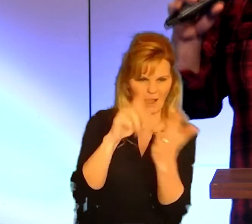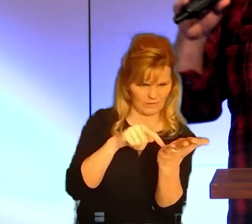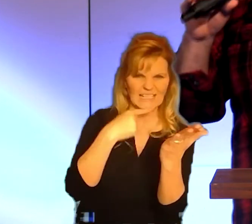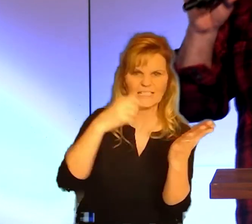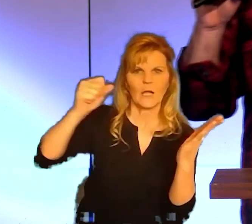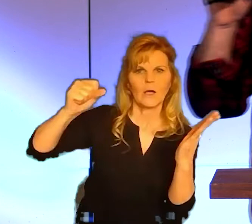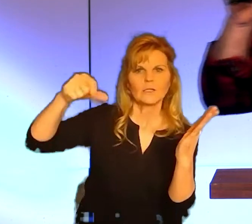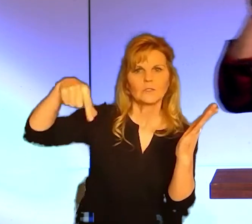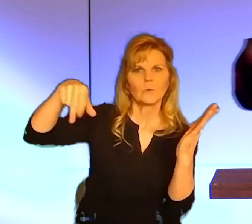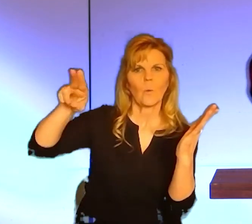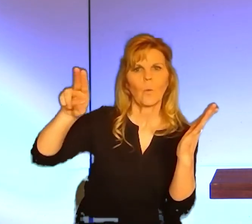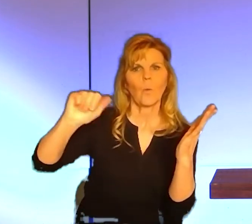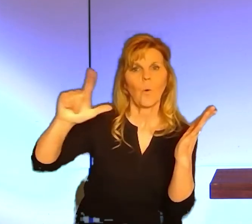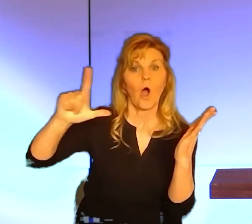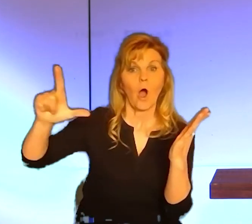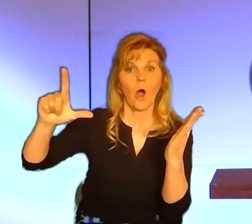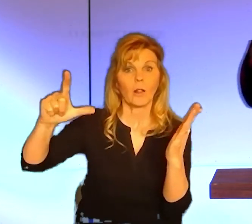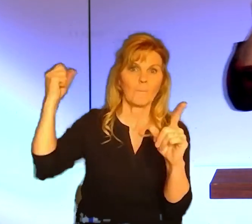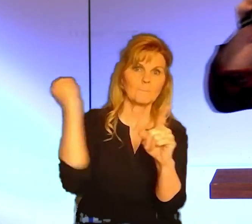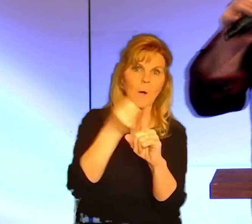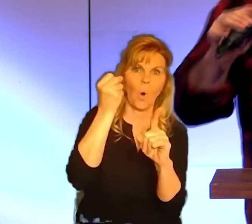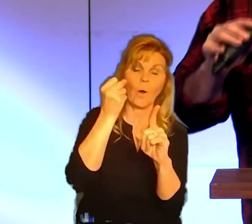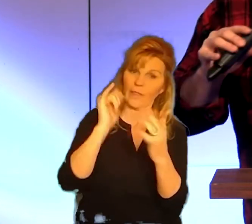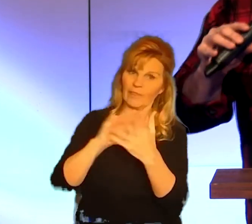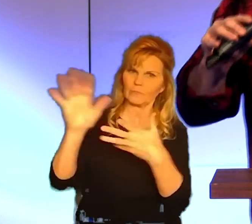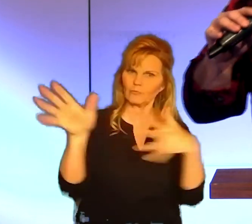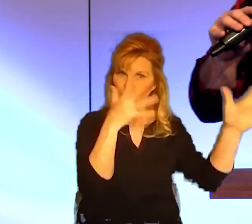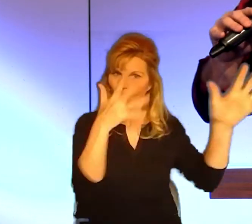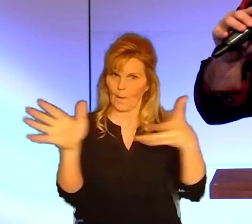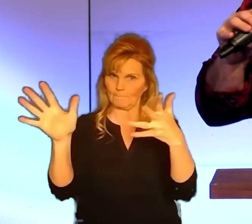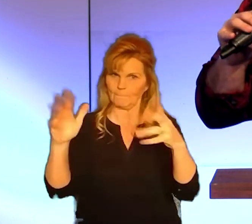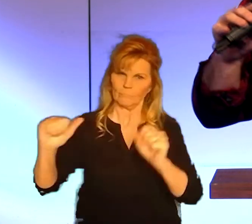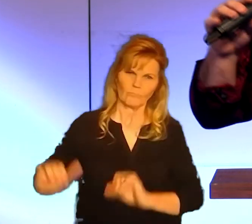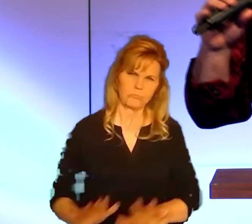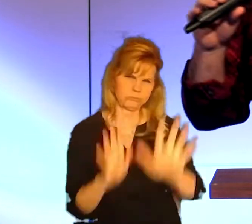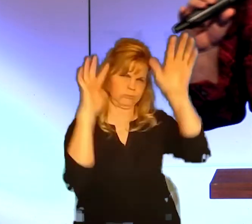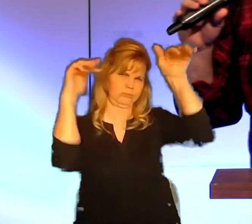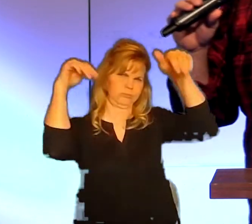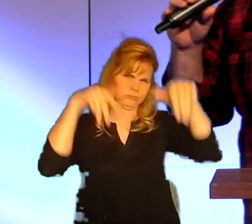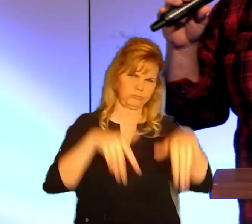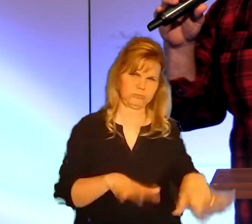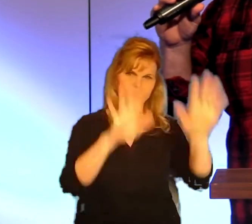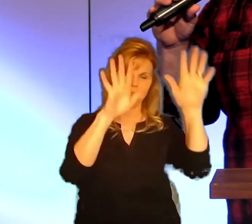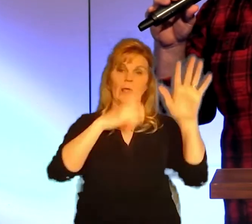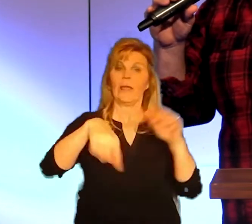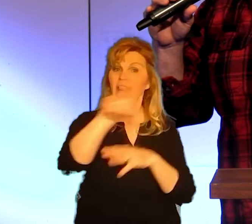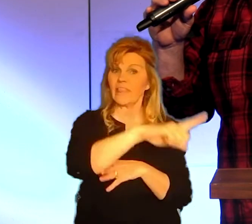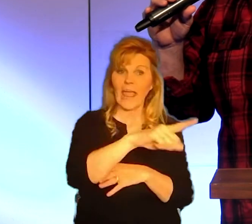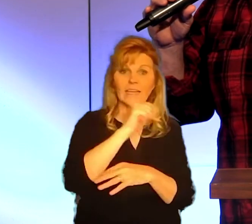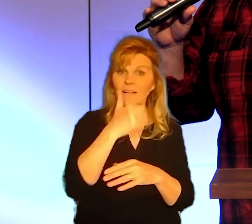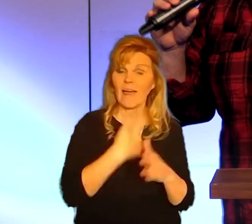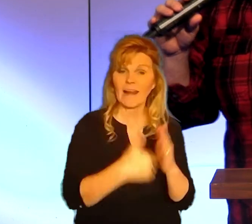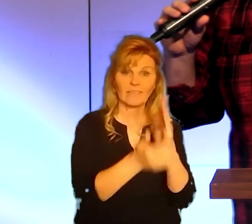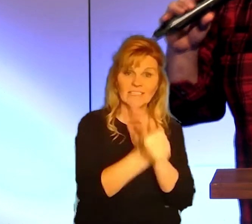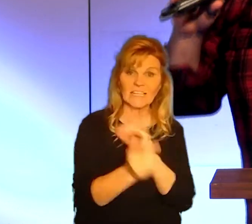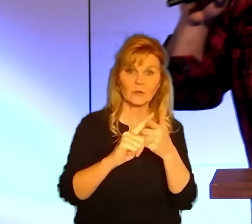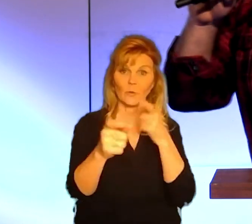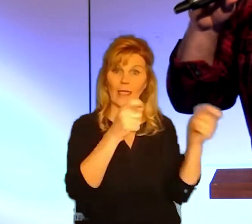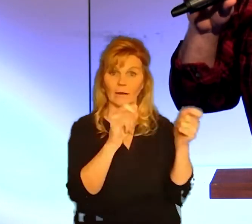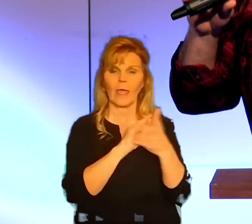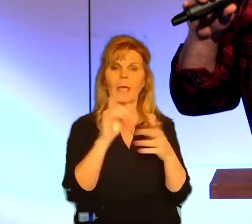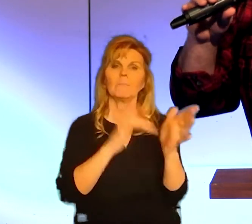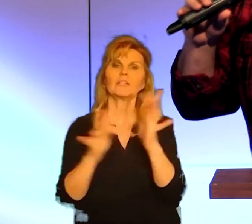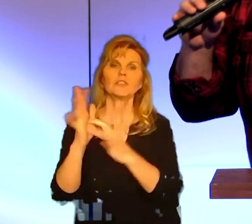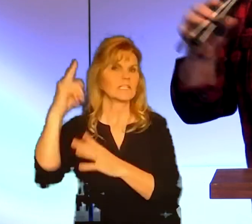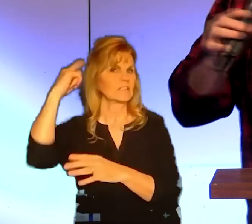didn't have what it took to deal with the storm. But Jesus had a destination in mind. He has